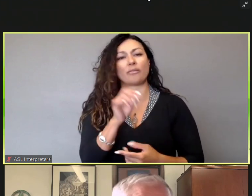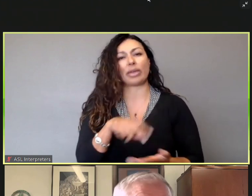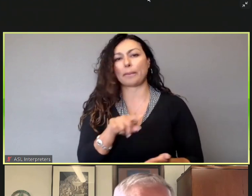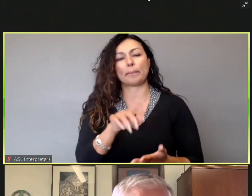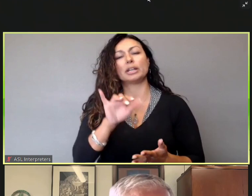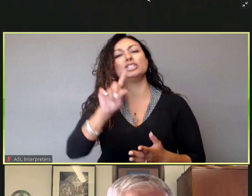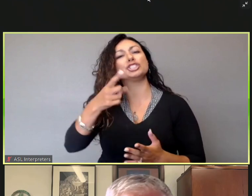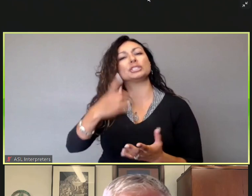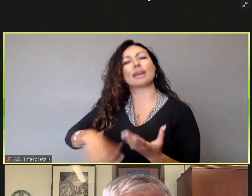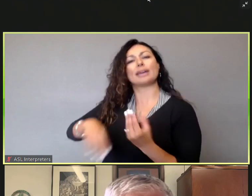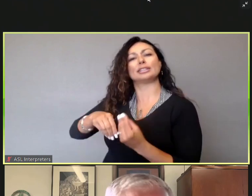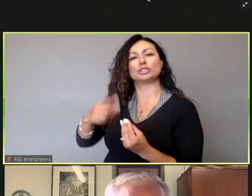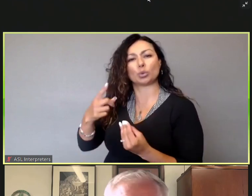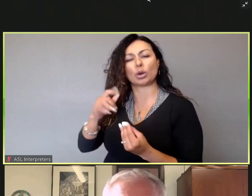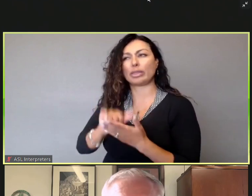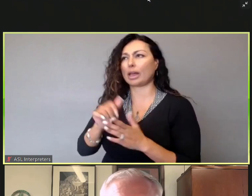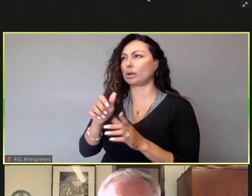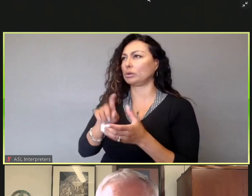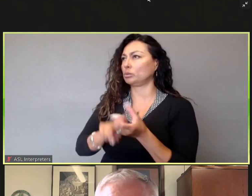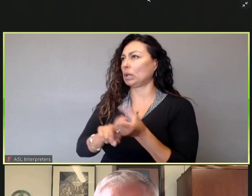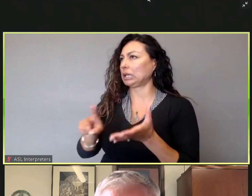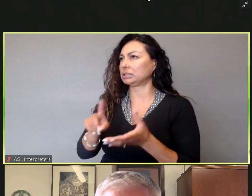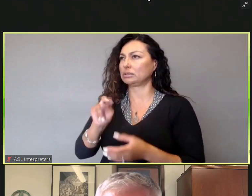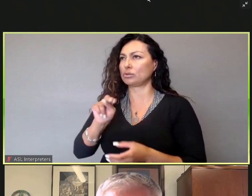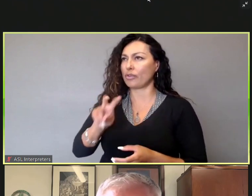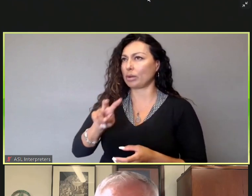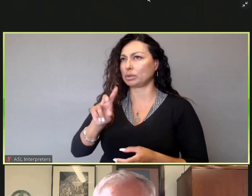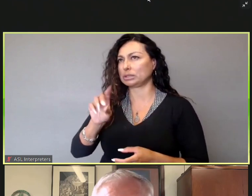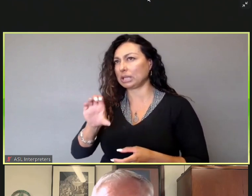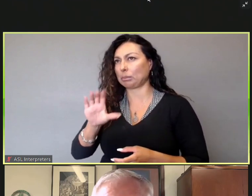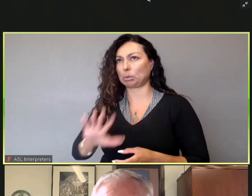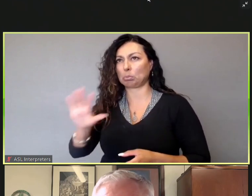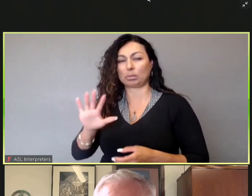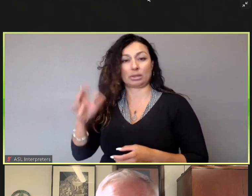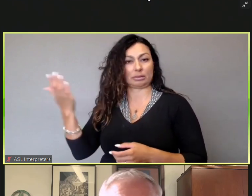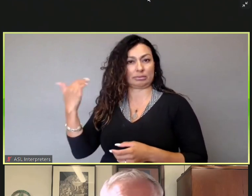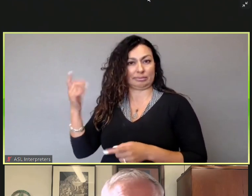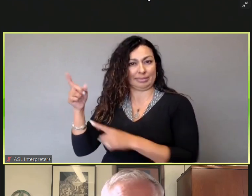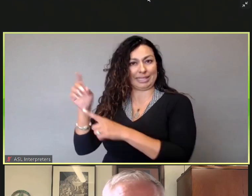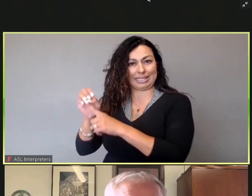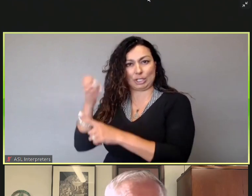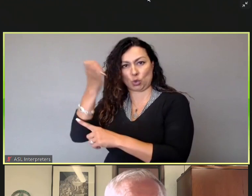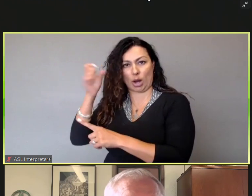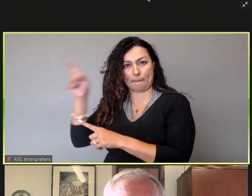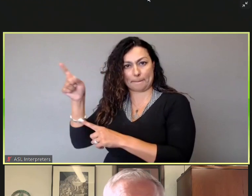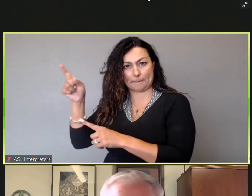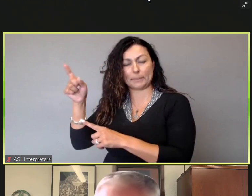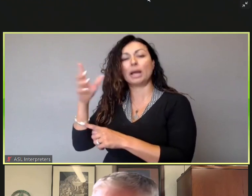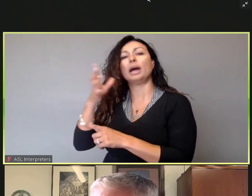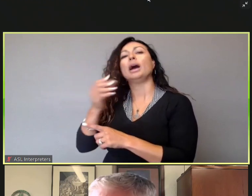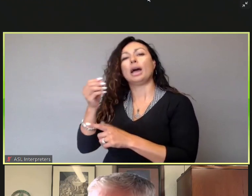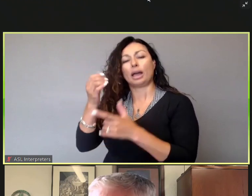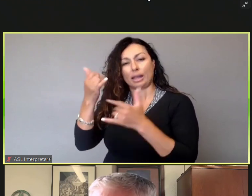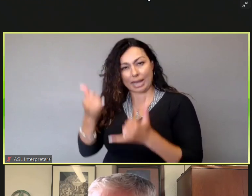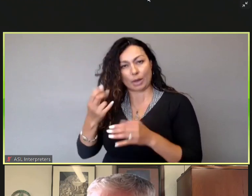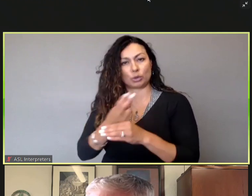was first released, I think, November, December in Europe, and it is now being used and available in the United